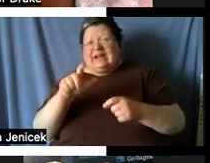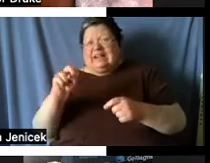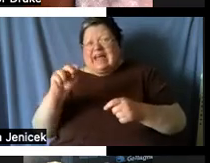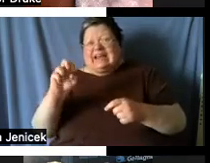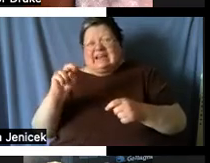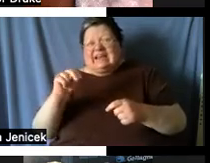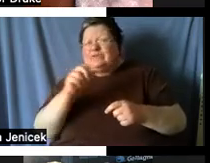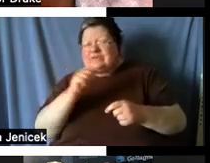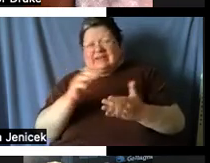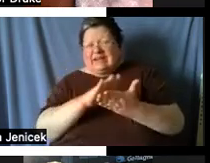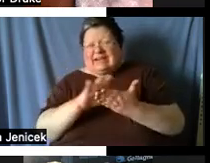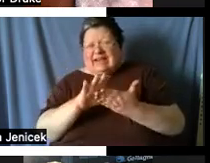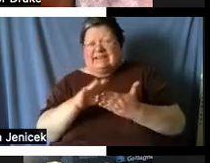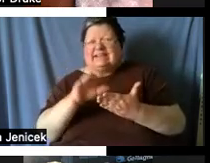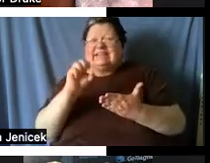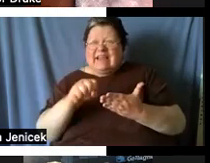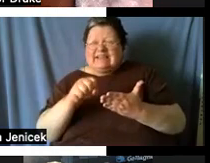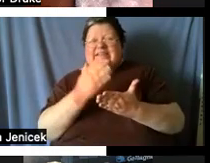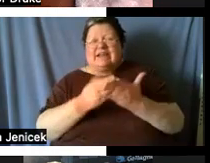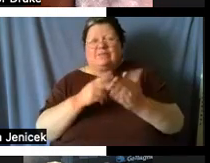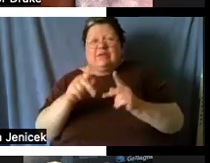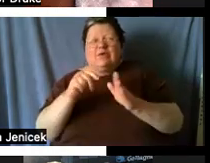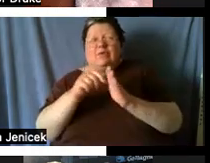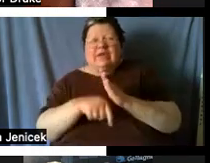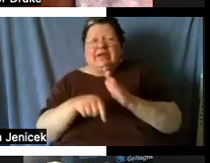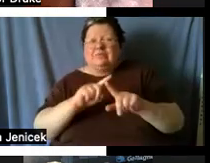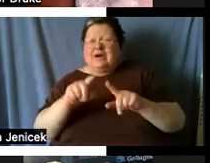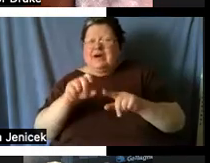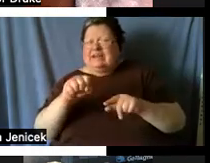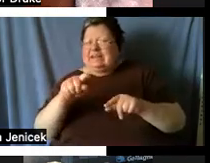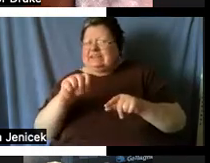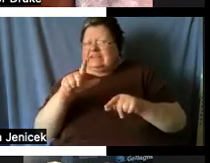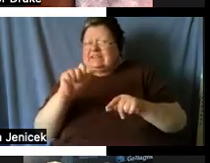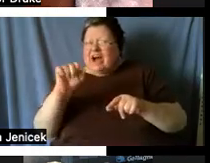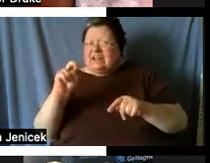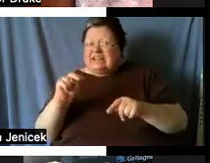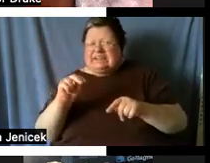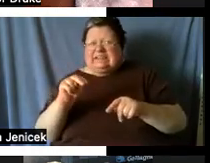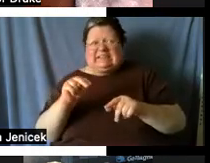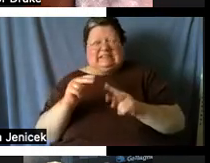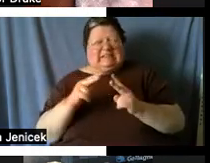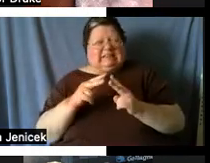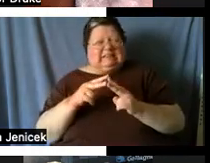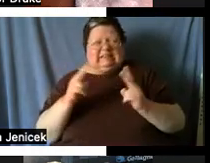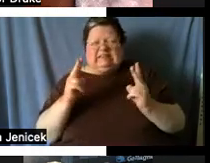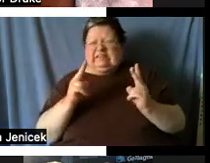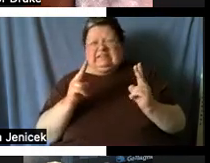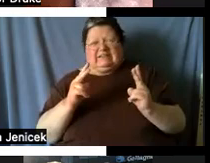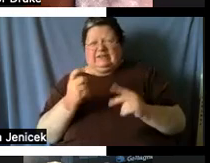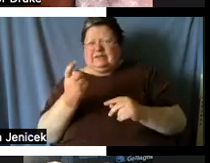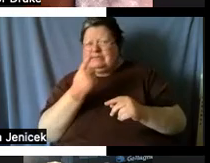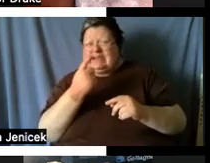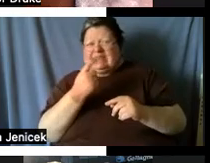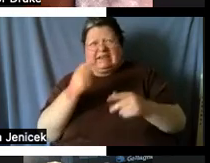there were some people killed under Lenin, but Stalin then, a very vicious leader and very paranoid